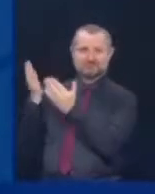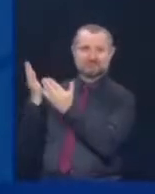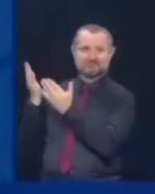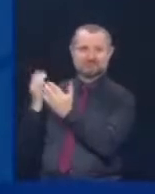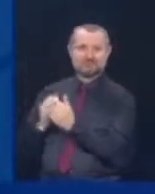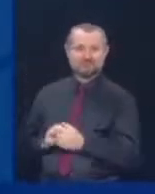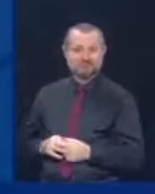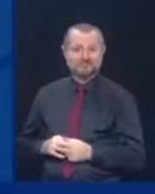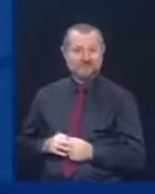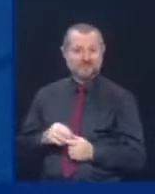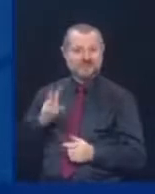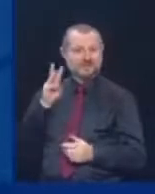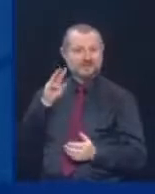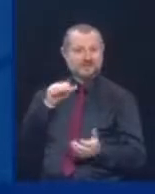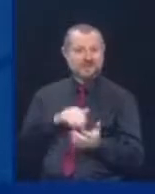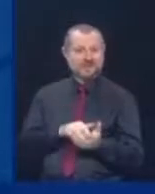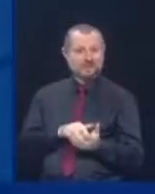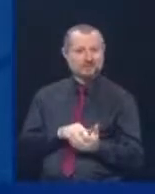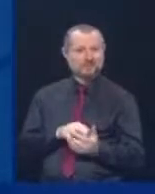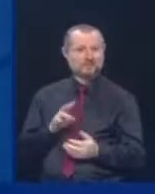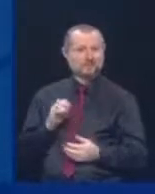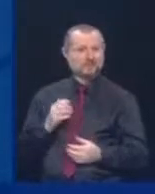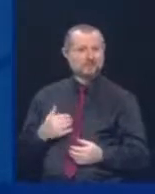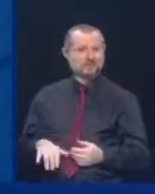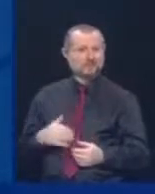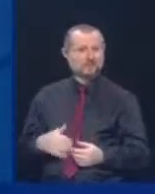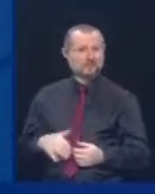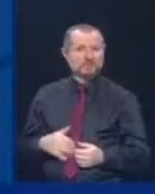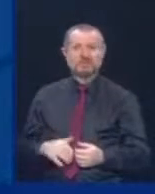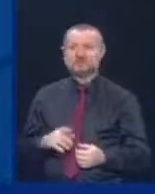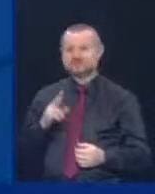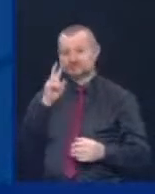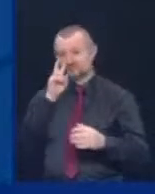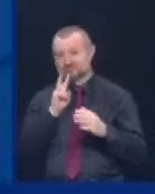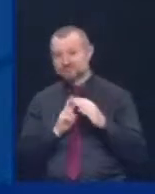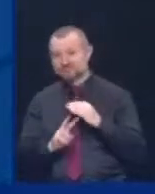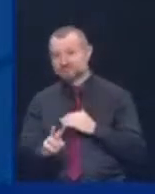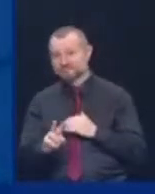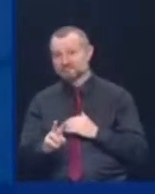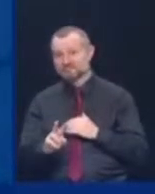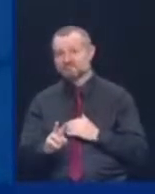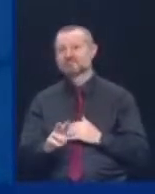at the same rate of increase. If Thanksgiving did nothing,